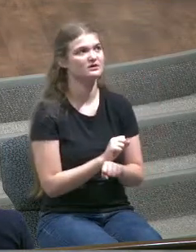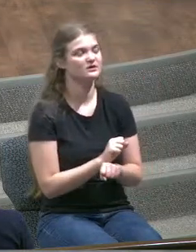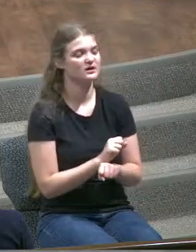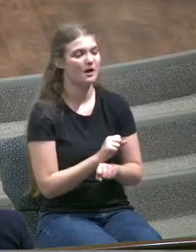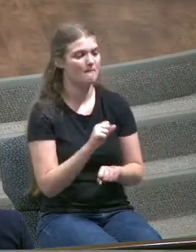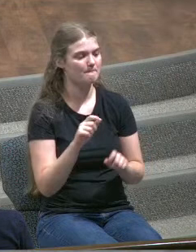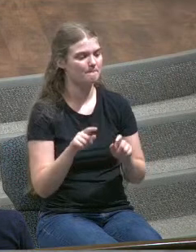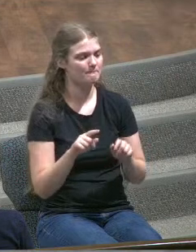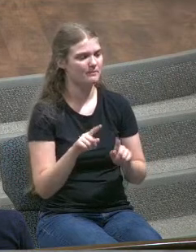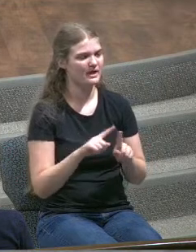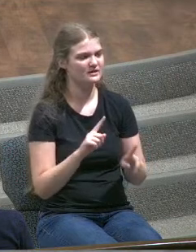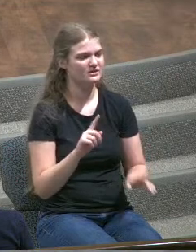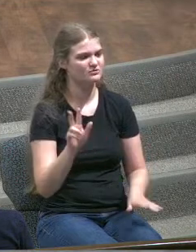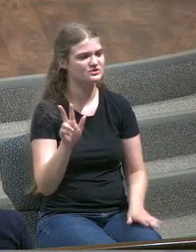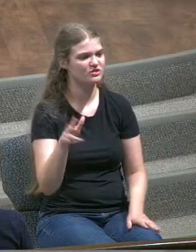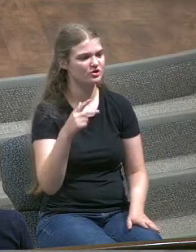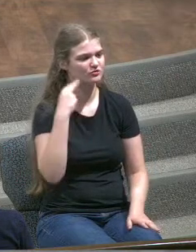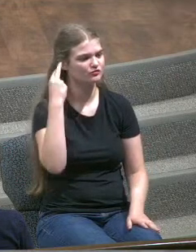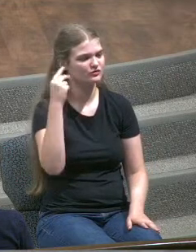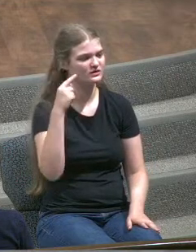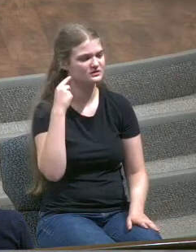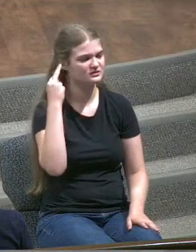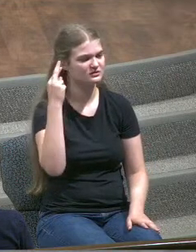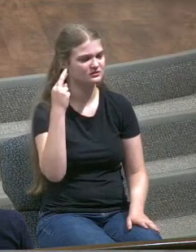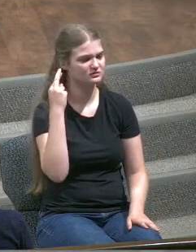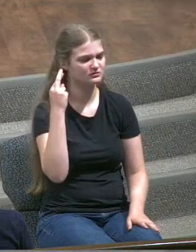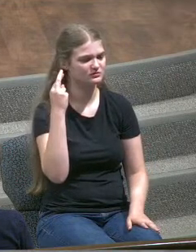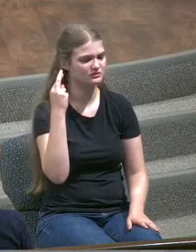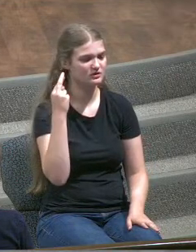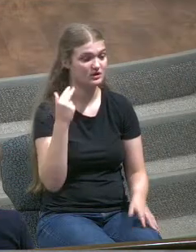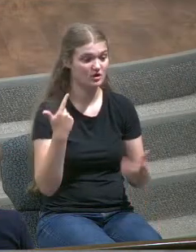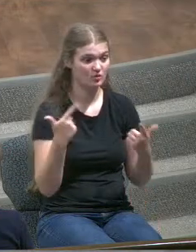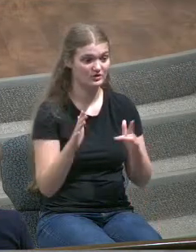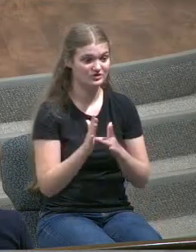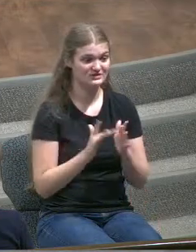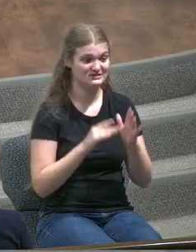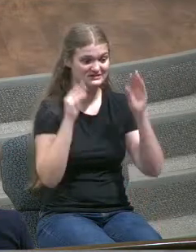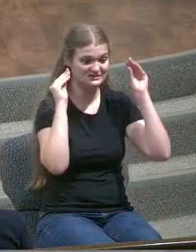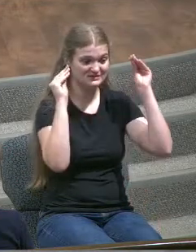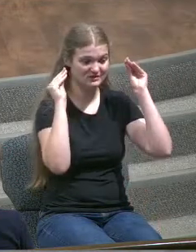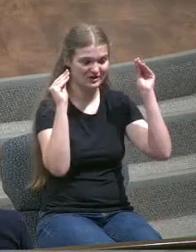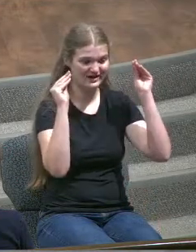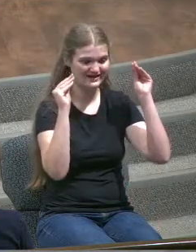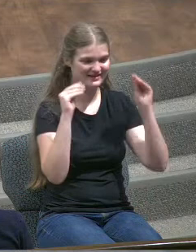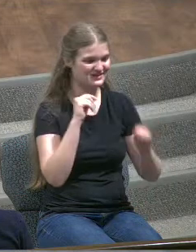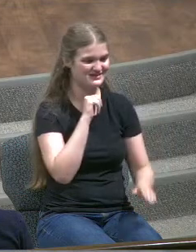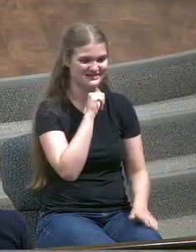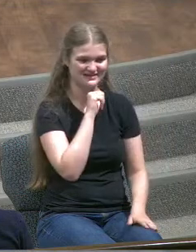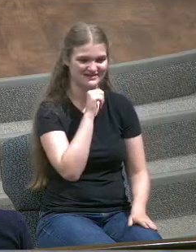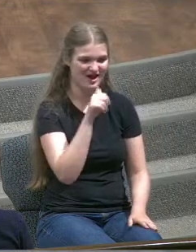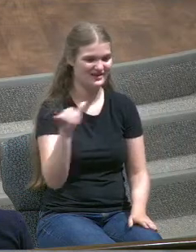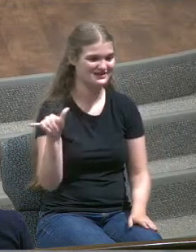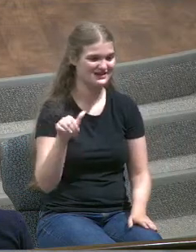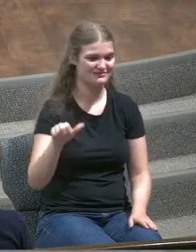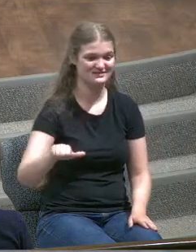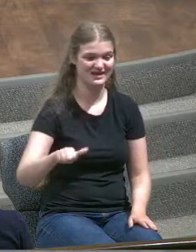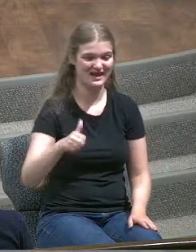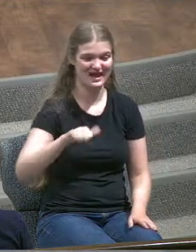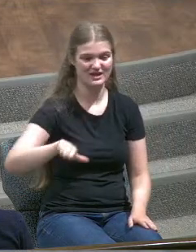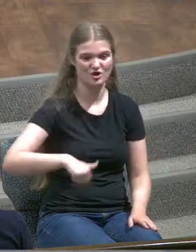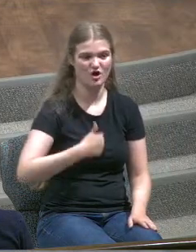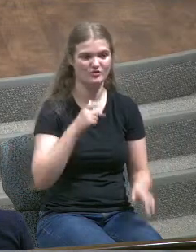third reason. And that's because when he taught, it wasn't like anyone else. Go with me in your Bible